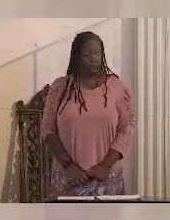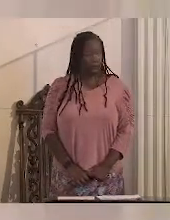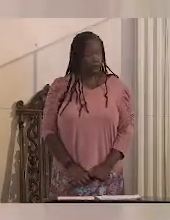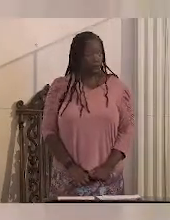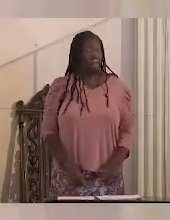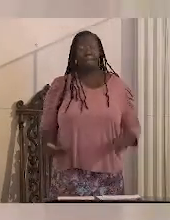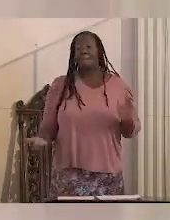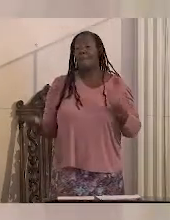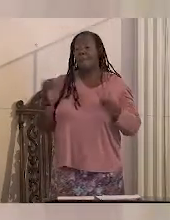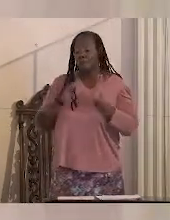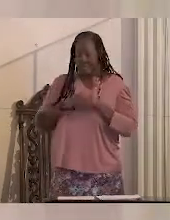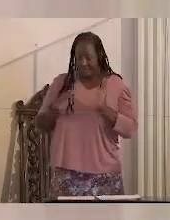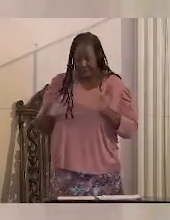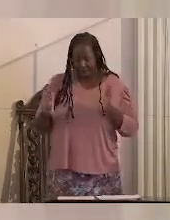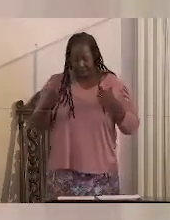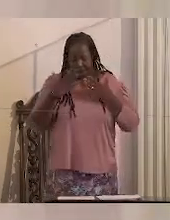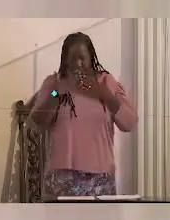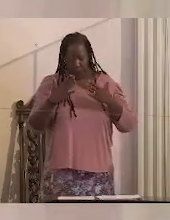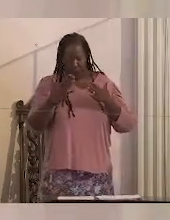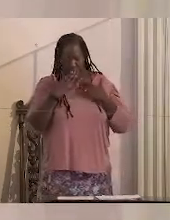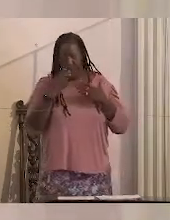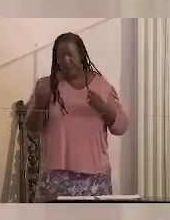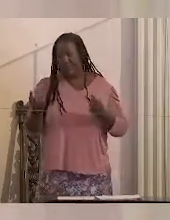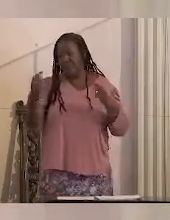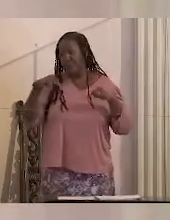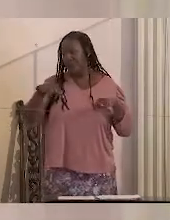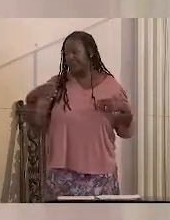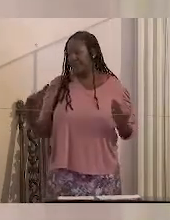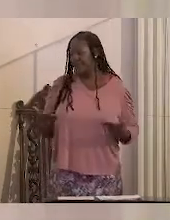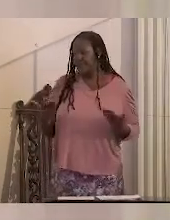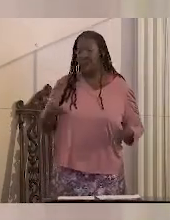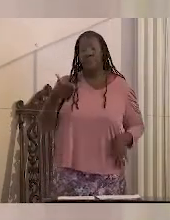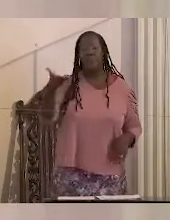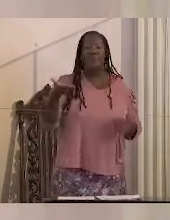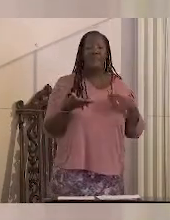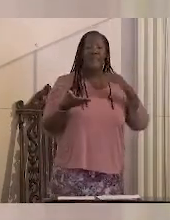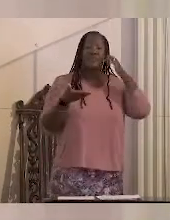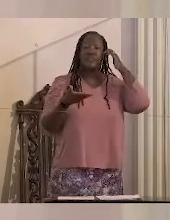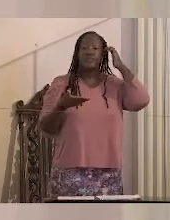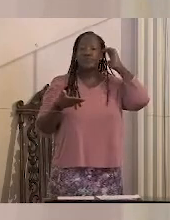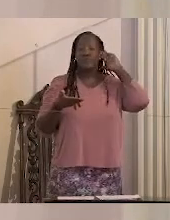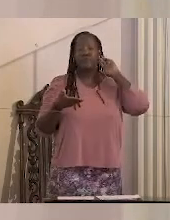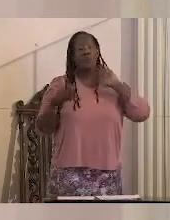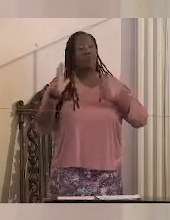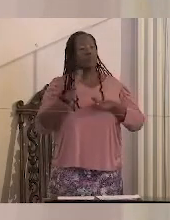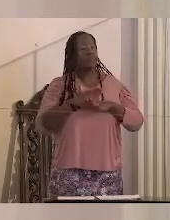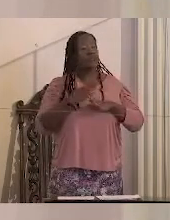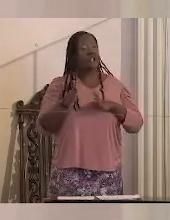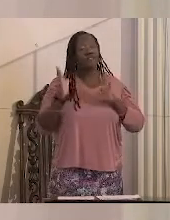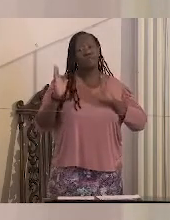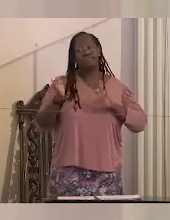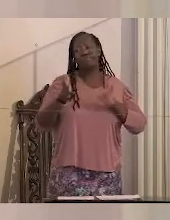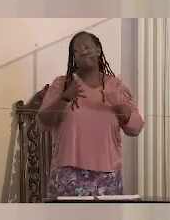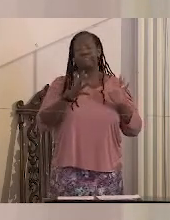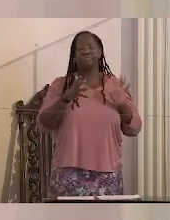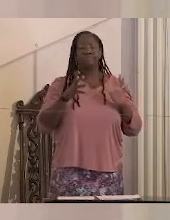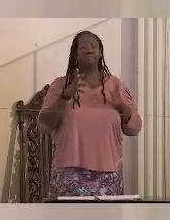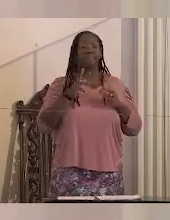Once again, we are so grateful that you are here, and we do invite you to share some fellowship either in